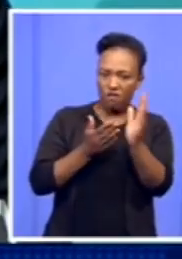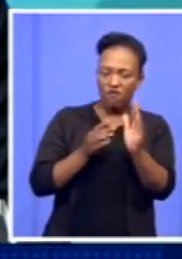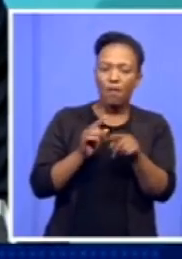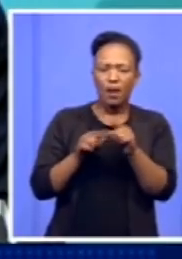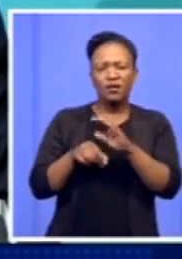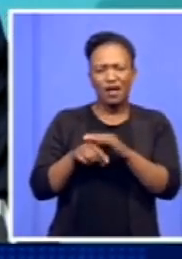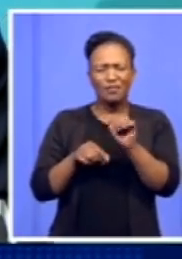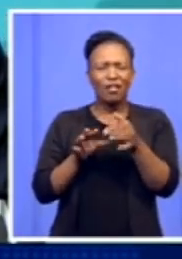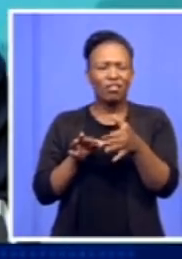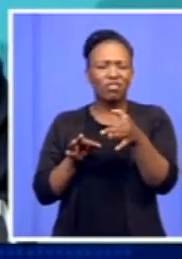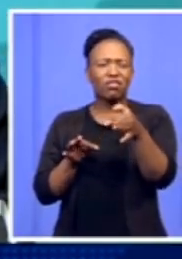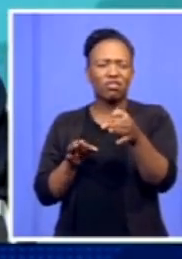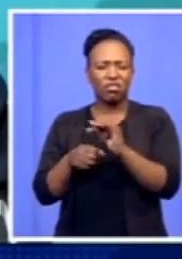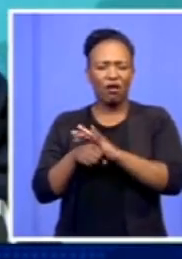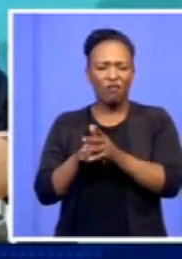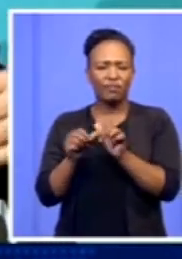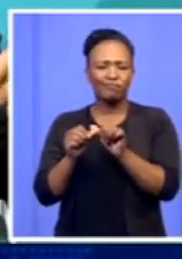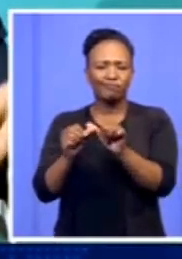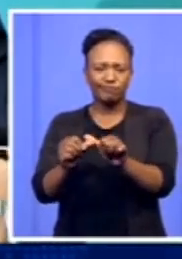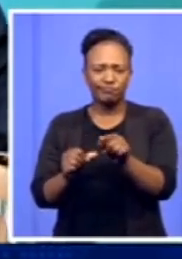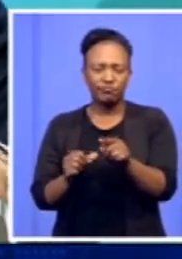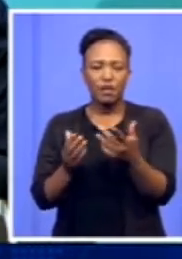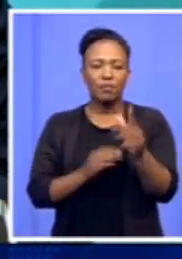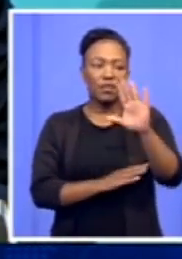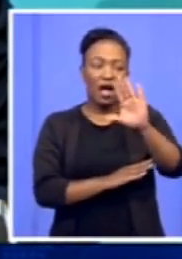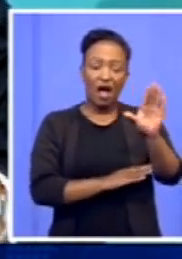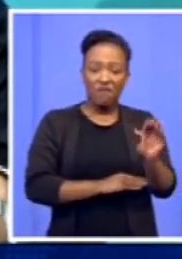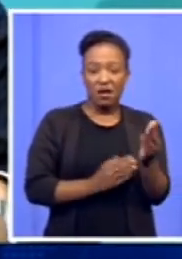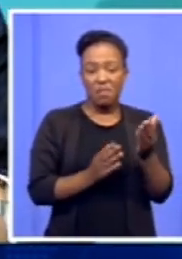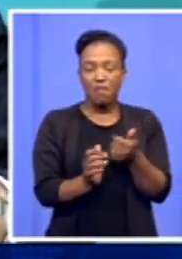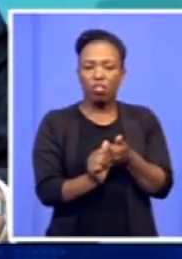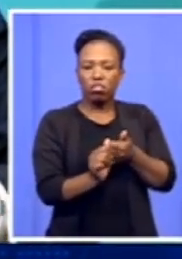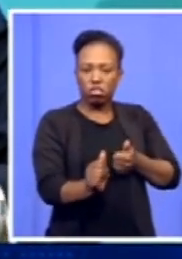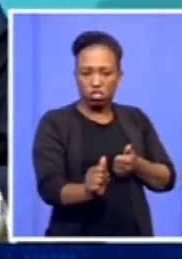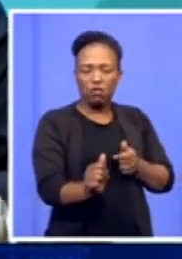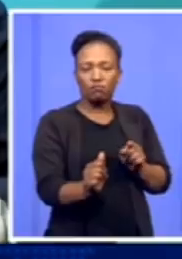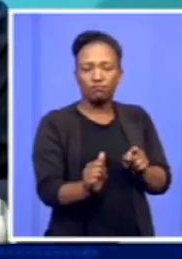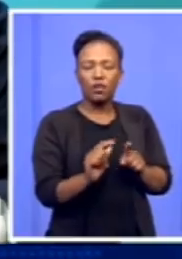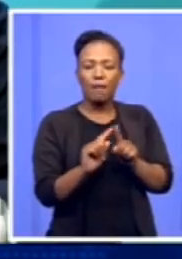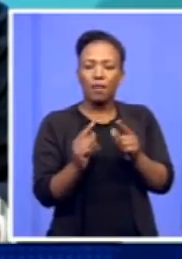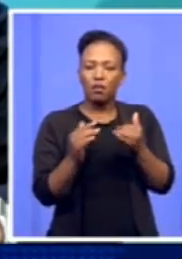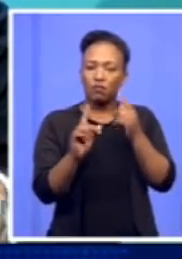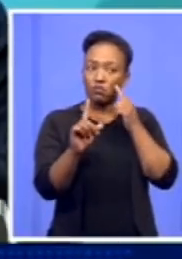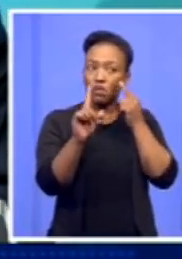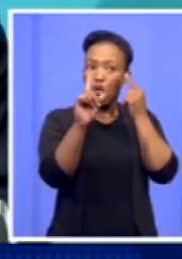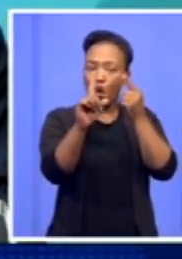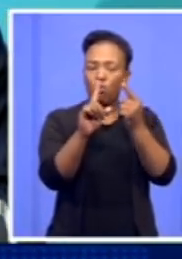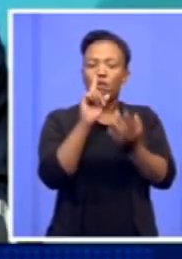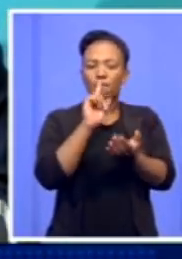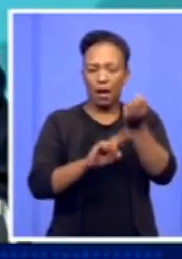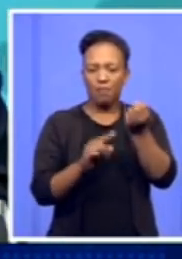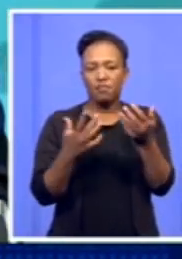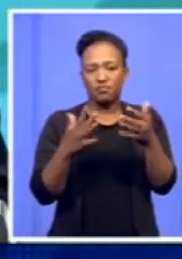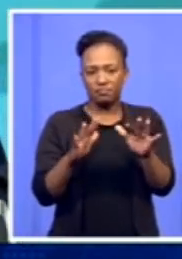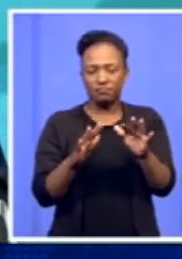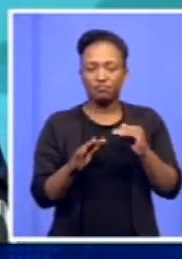Africa, maybe we are slightly behind, but the main thing is that we achieve our goals. So, ladies and gentlemen, I should like to thank